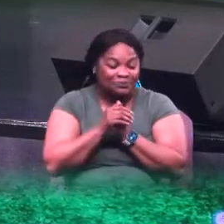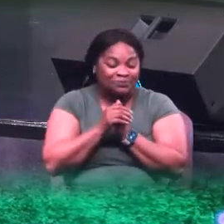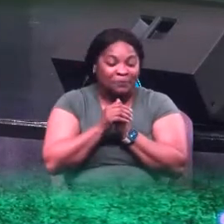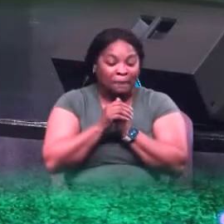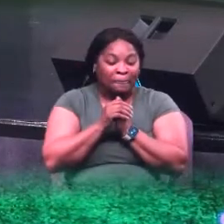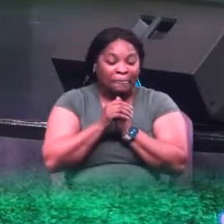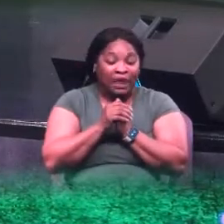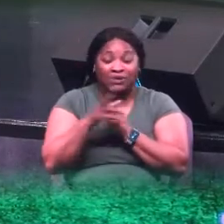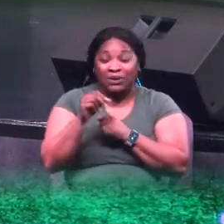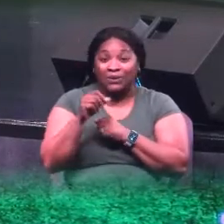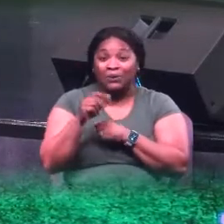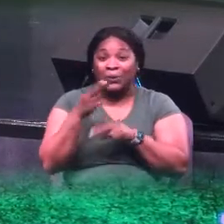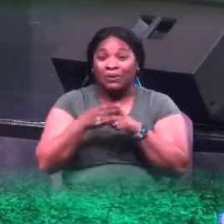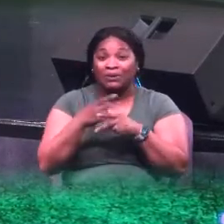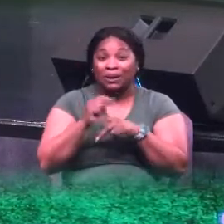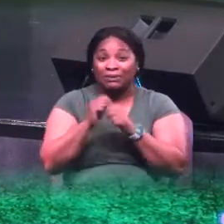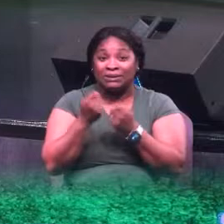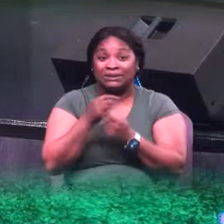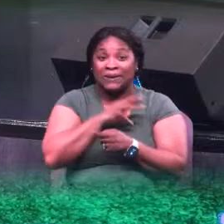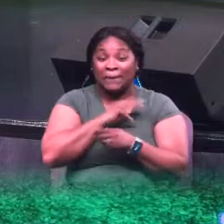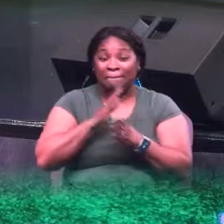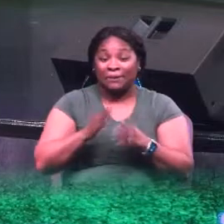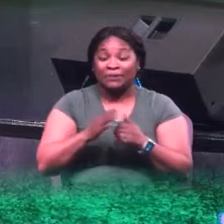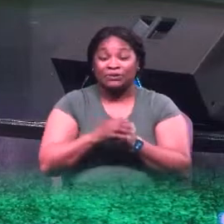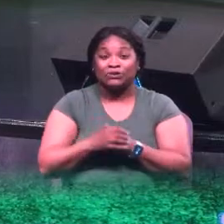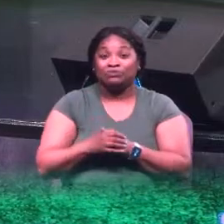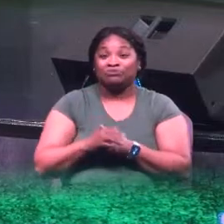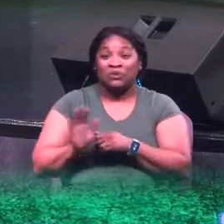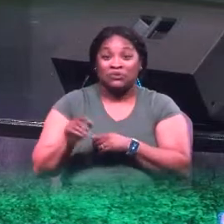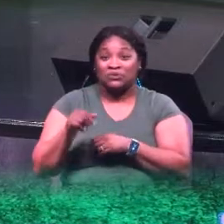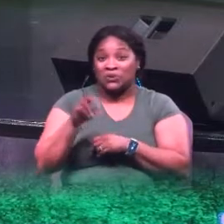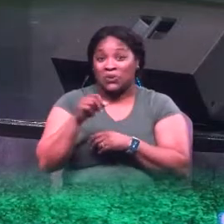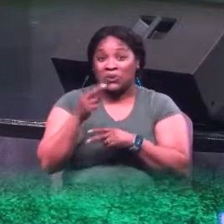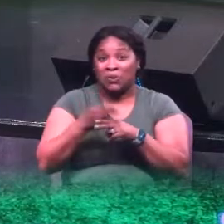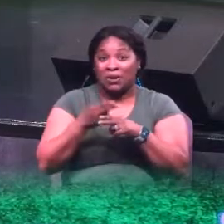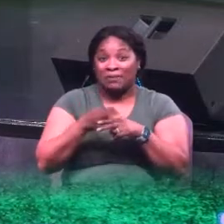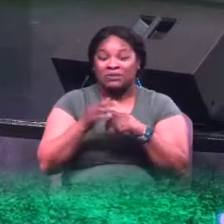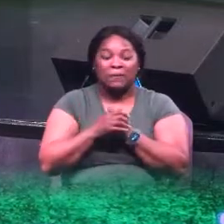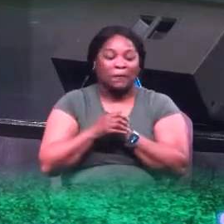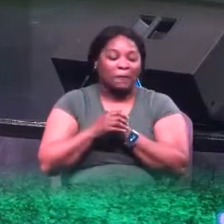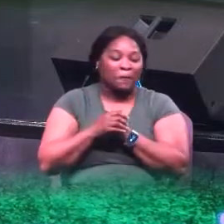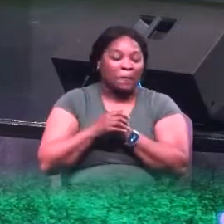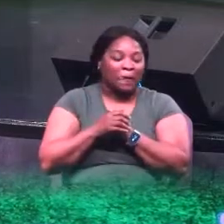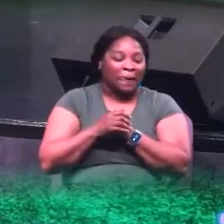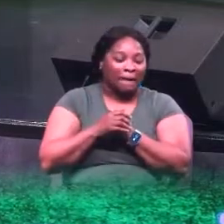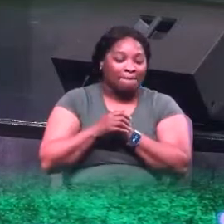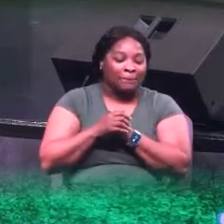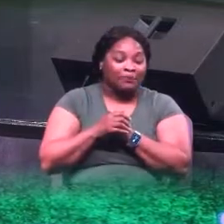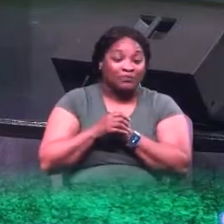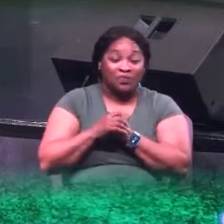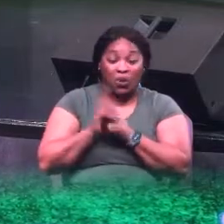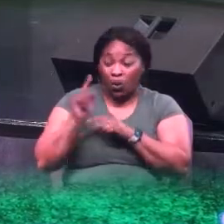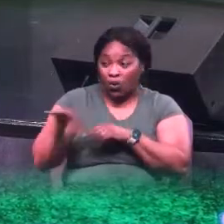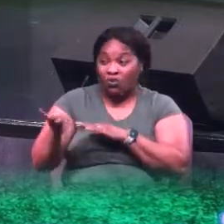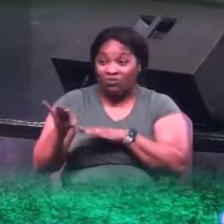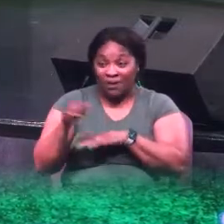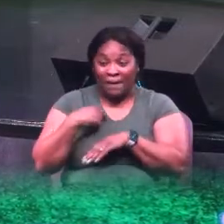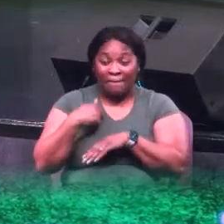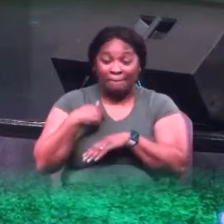These are the no-name team members. These are the no-name people. He's talking to no-names, right? Go find me a